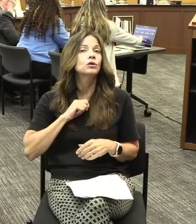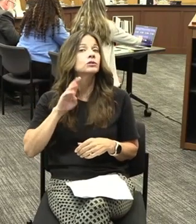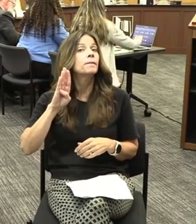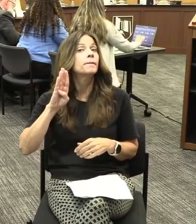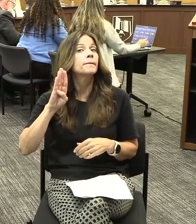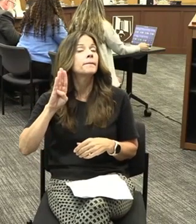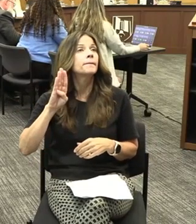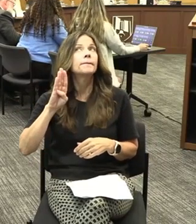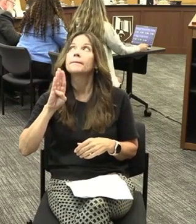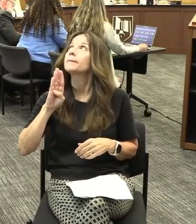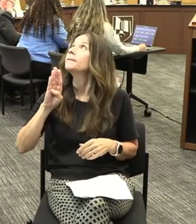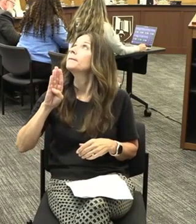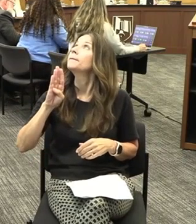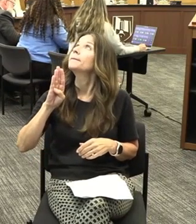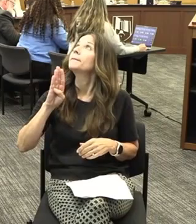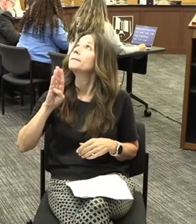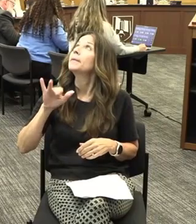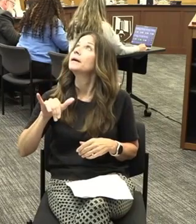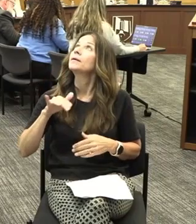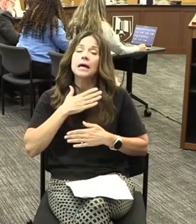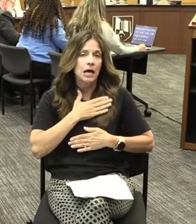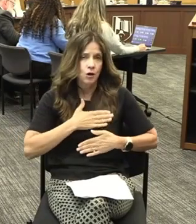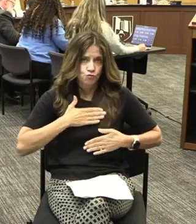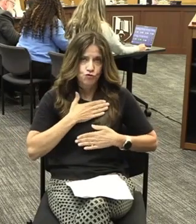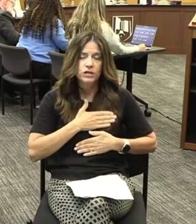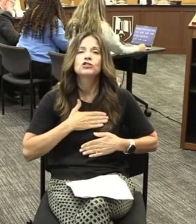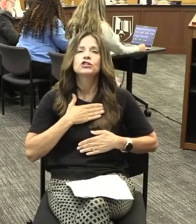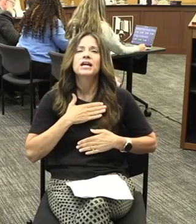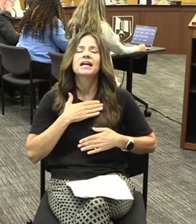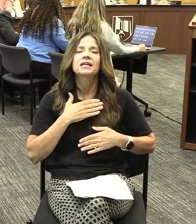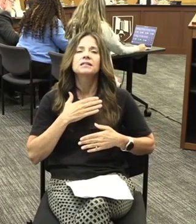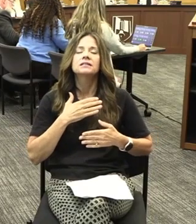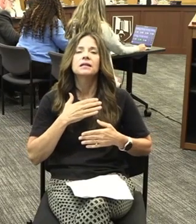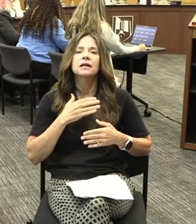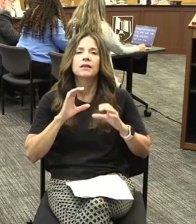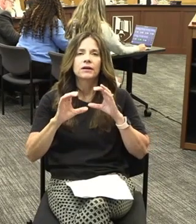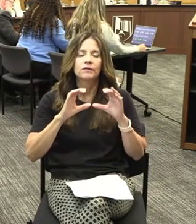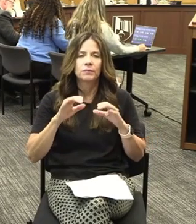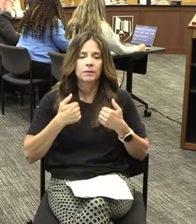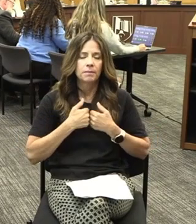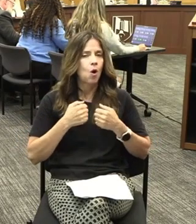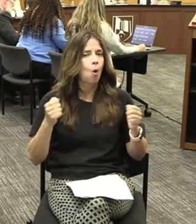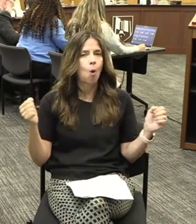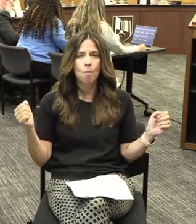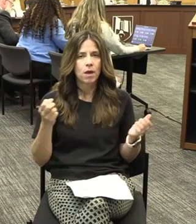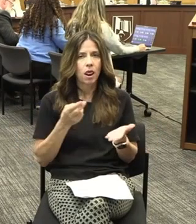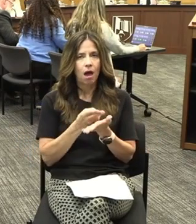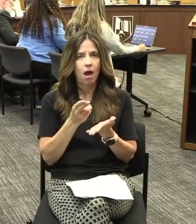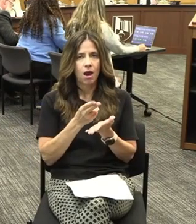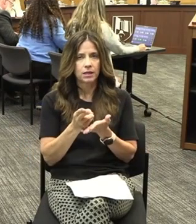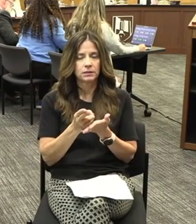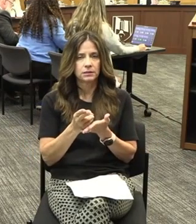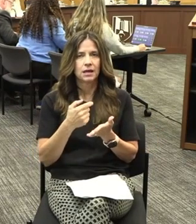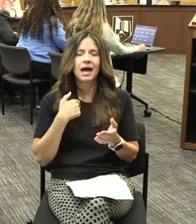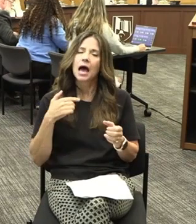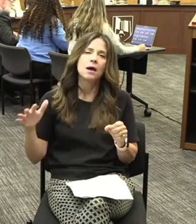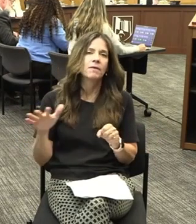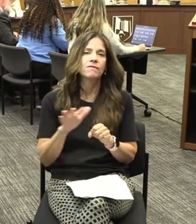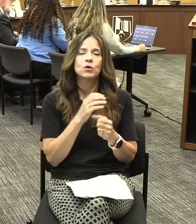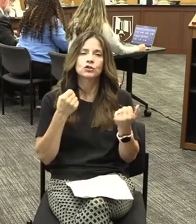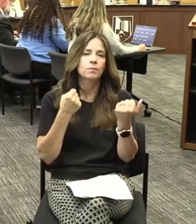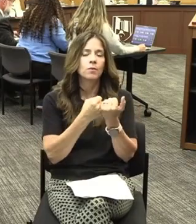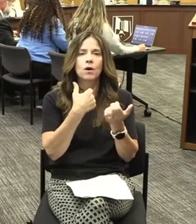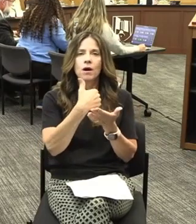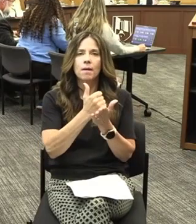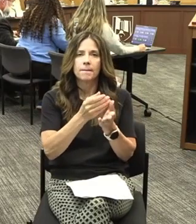I appreciate the conversation about the budget. I do want to be very open and honest about this. I am in full support of a budget. I'll be